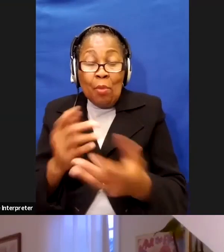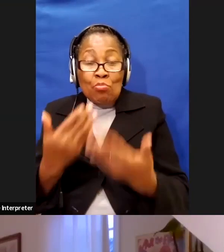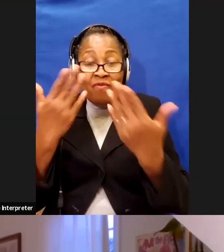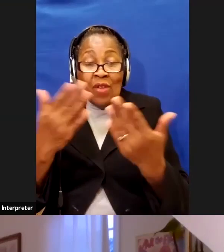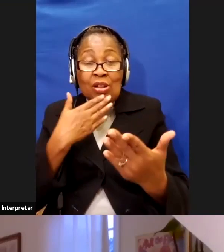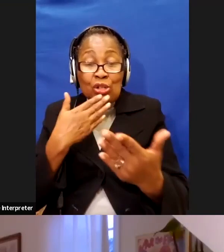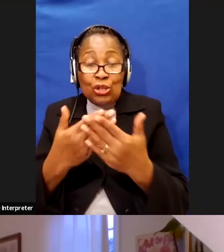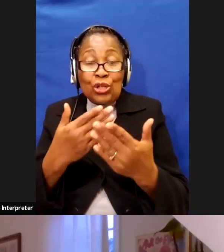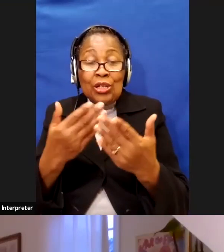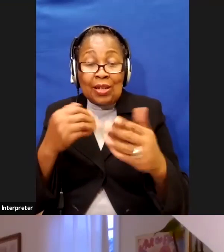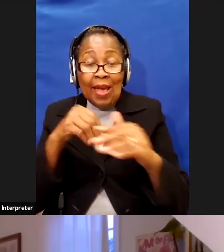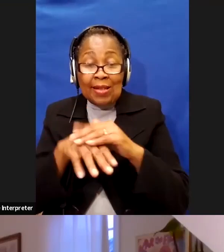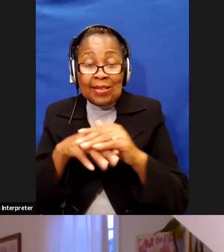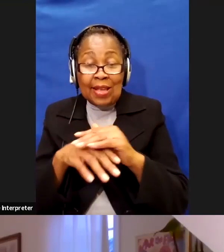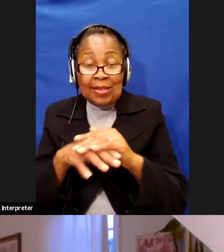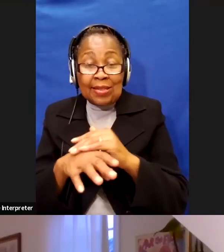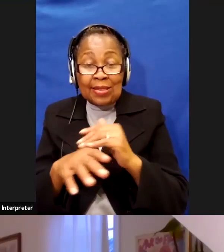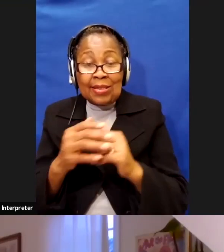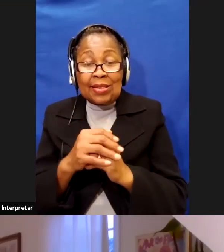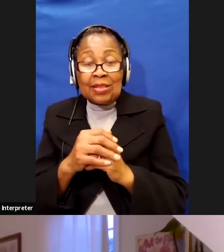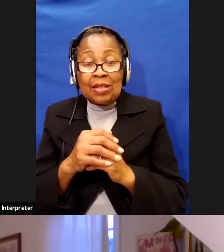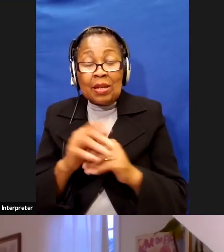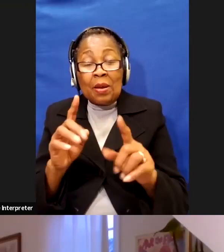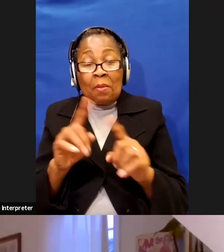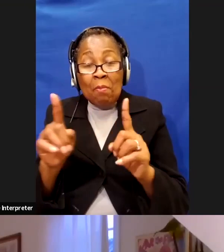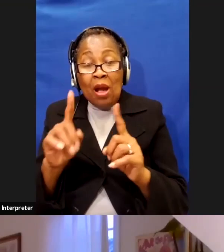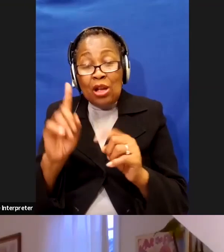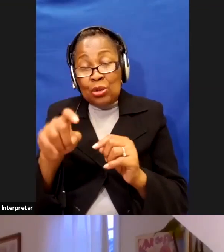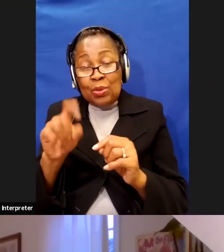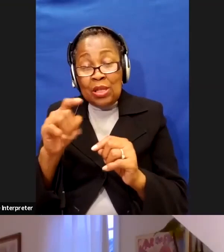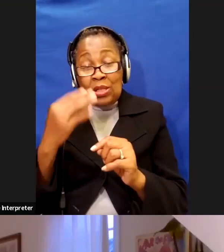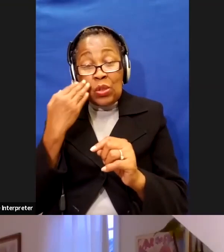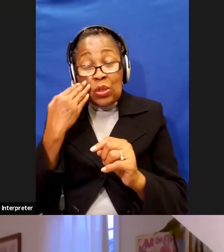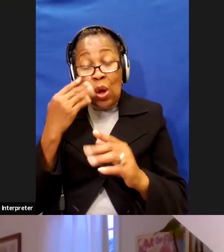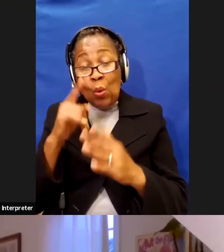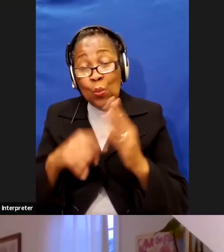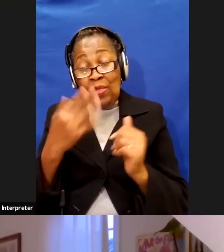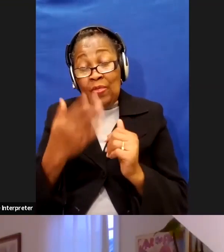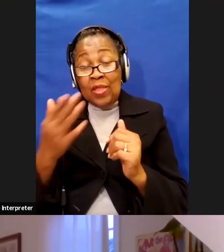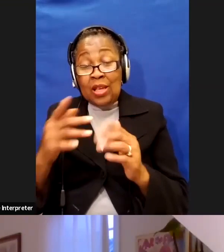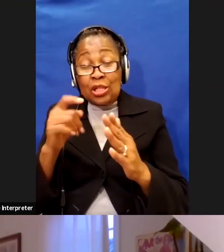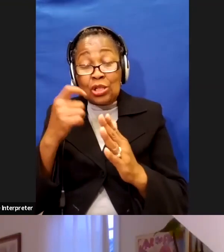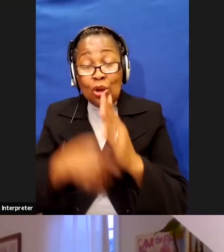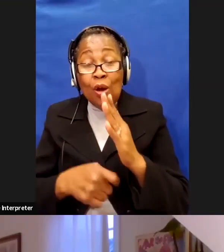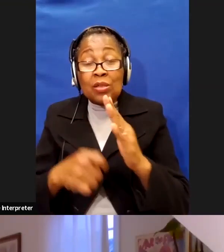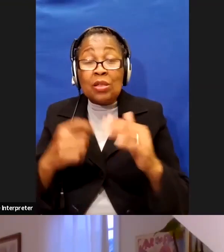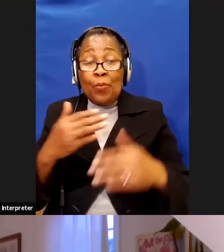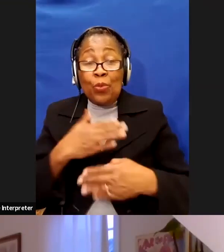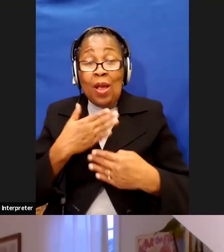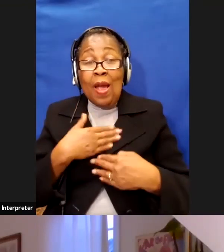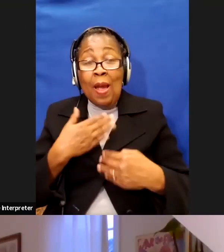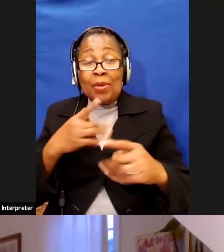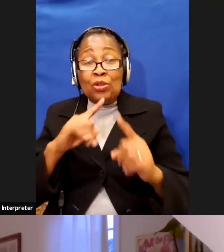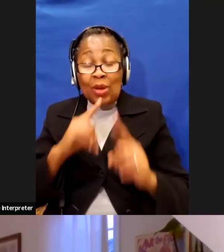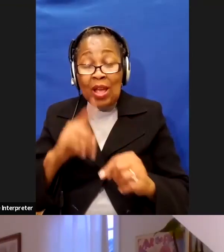access. But if you need to know what things cost, we are happy to help answer that question if you email ICAN